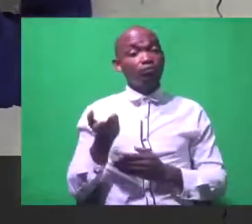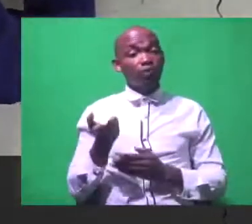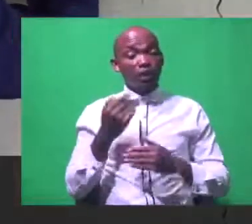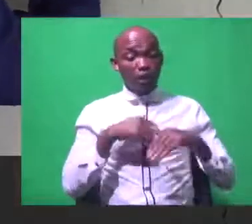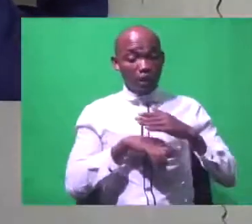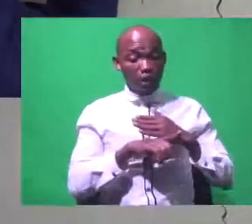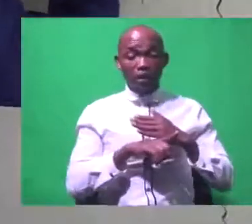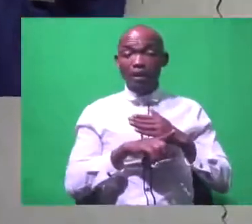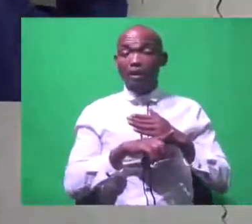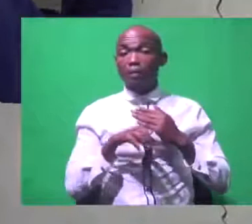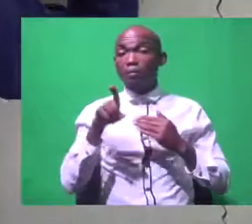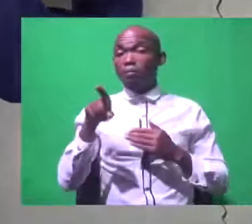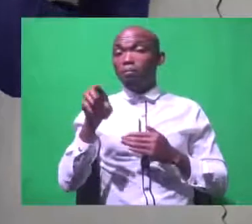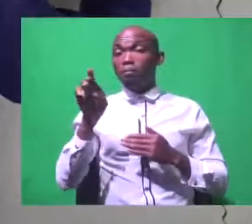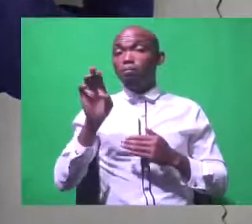in